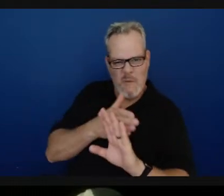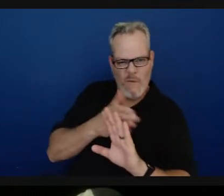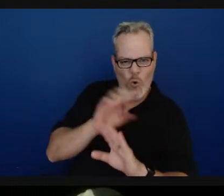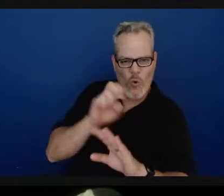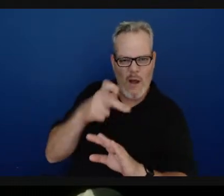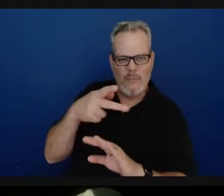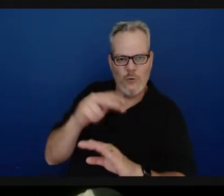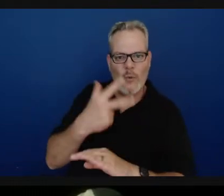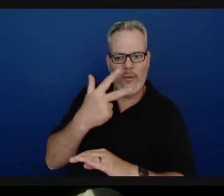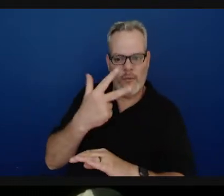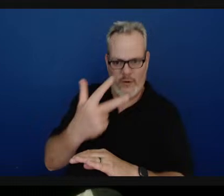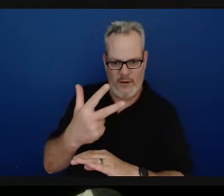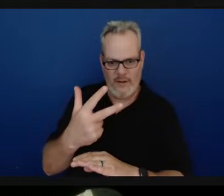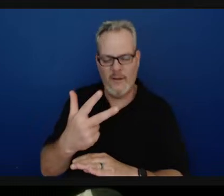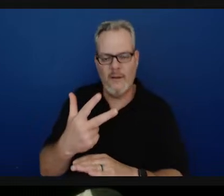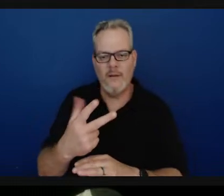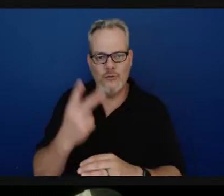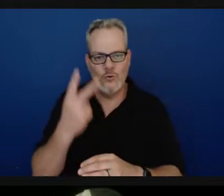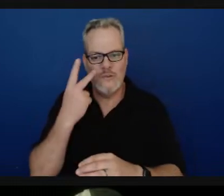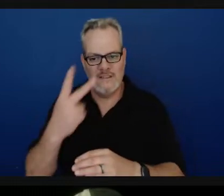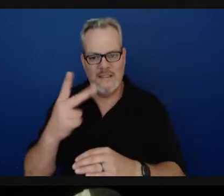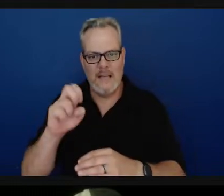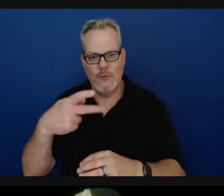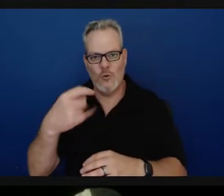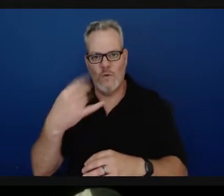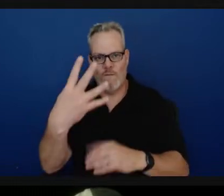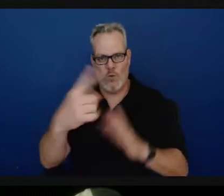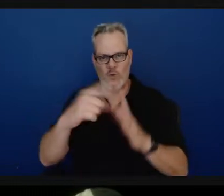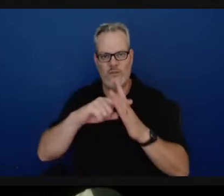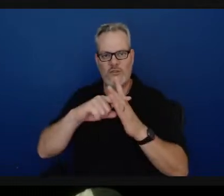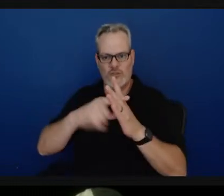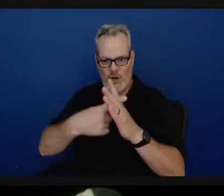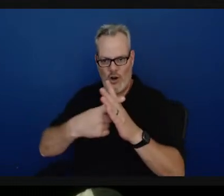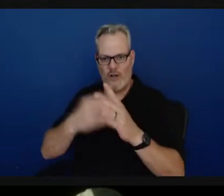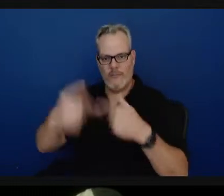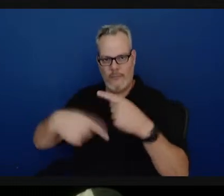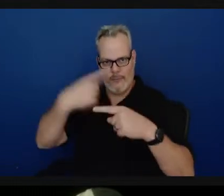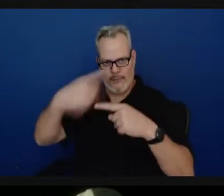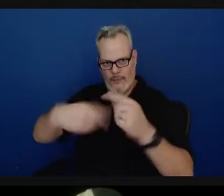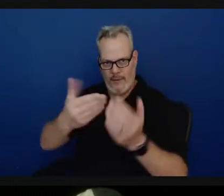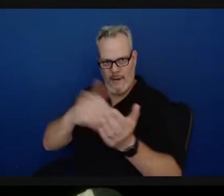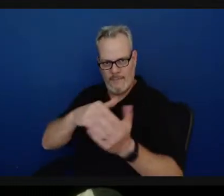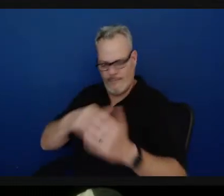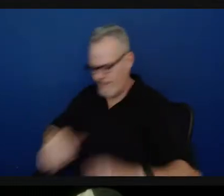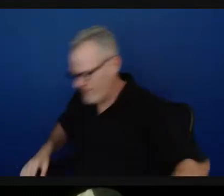So here's where we pick up. Episode 4 is going to start, and we'll go through that same sequence again.